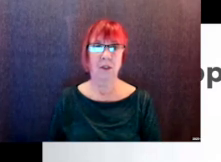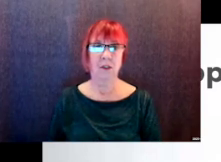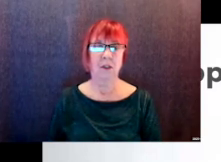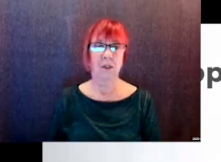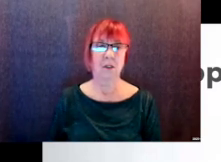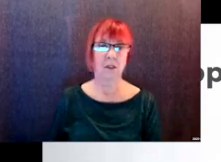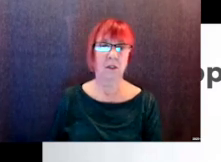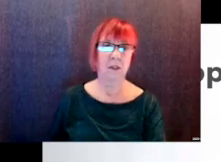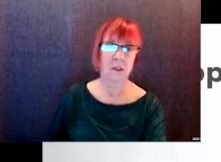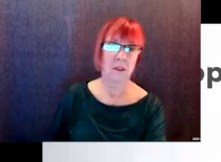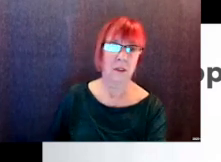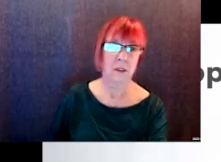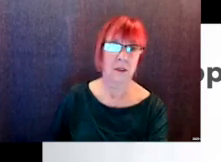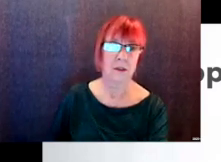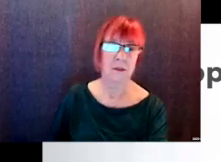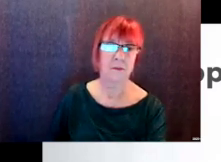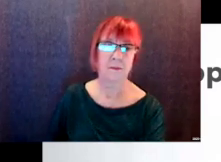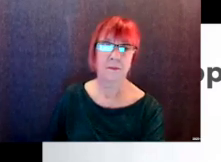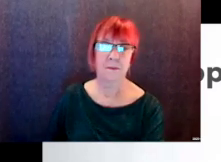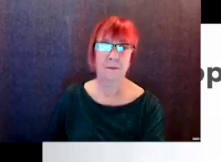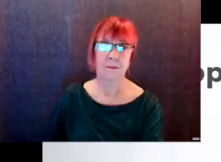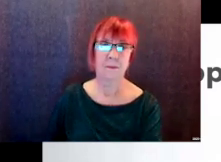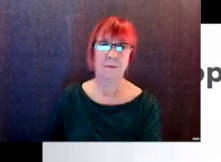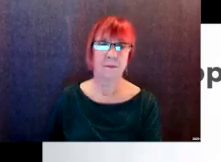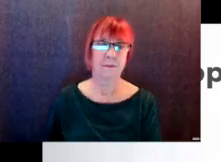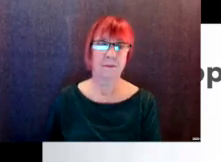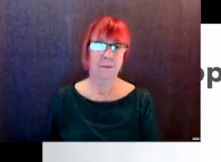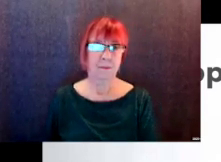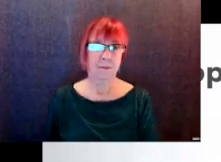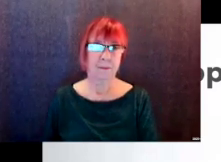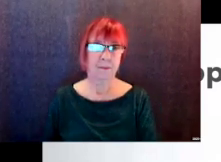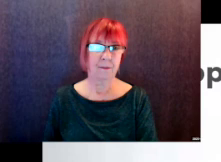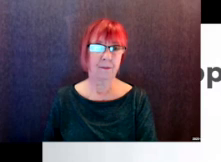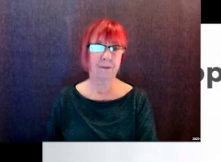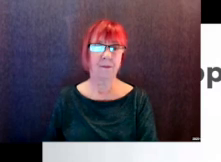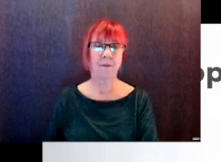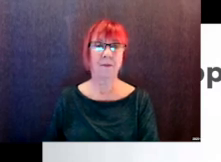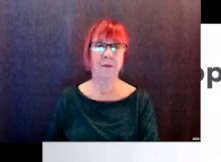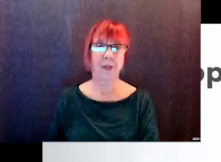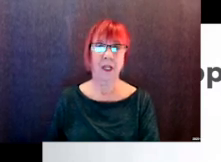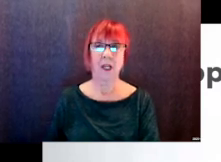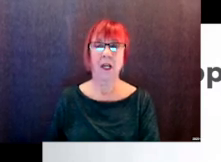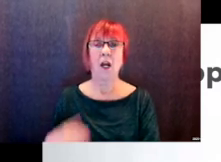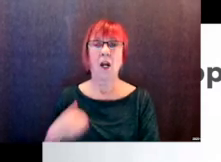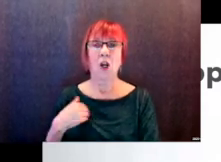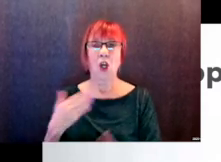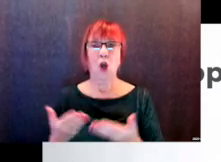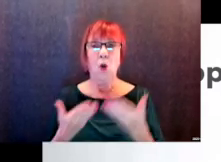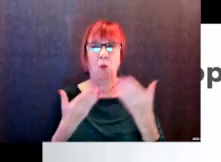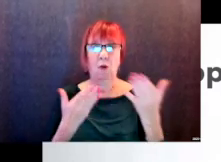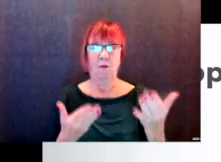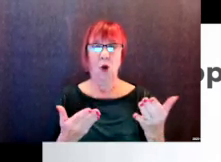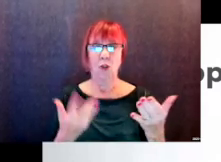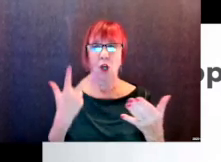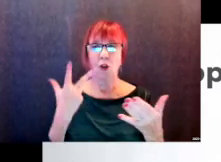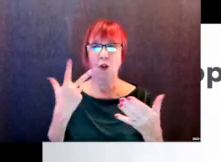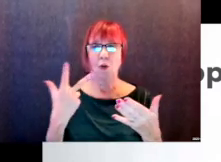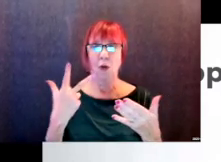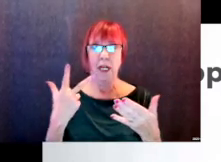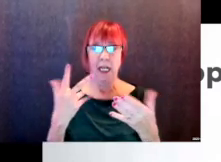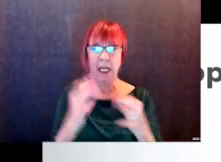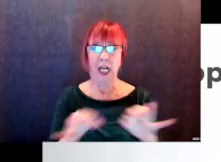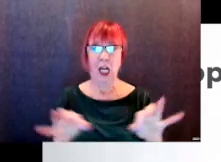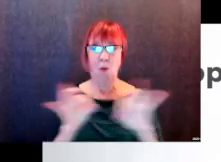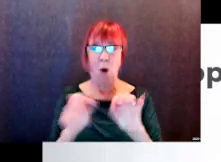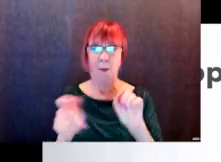when needed, along with the proposed funding plan for the 30-day public comment period,